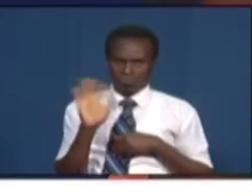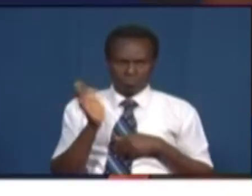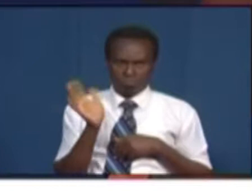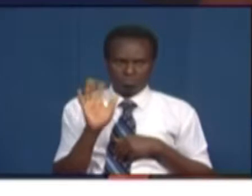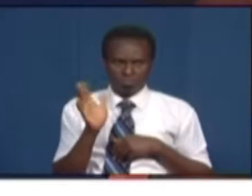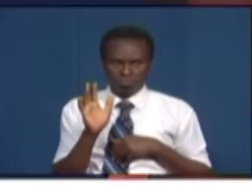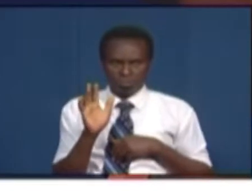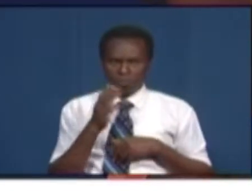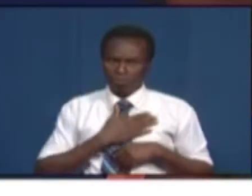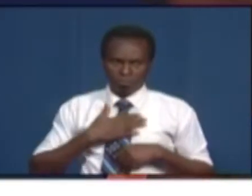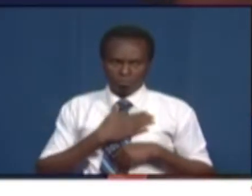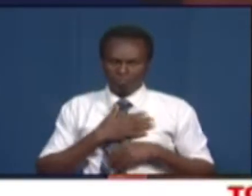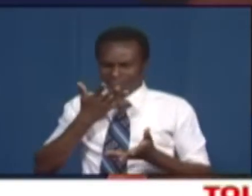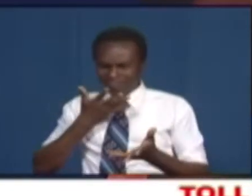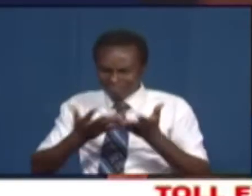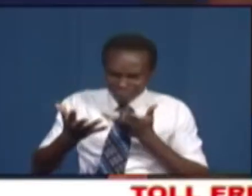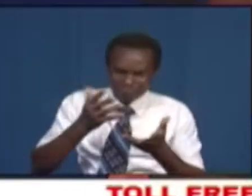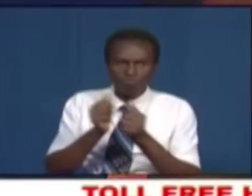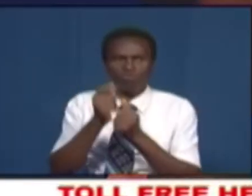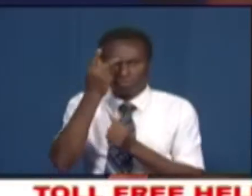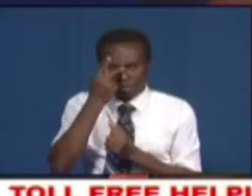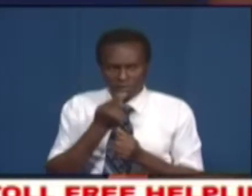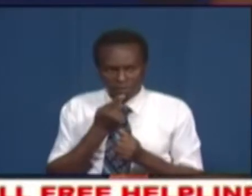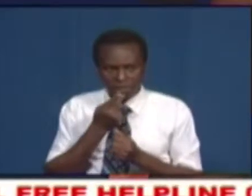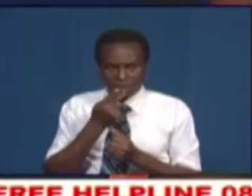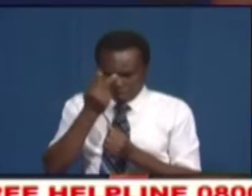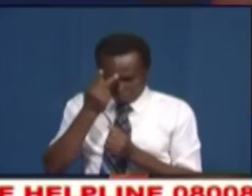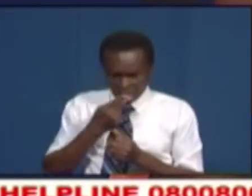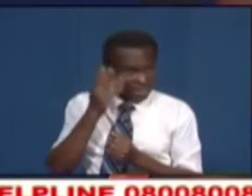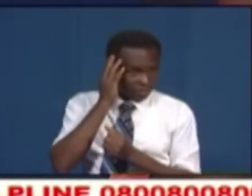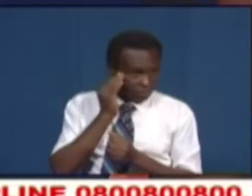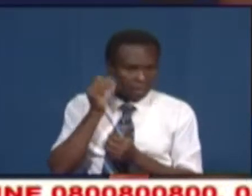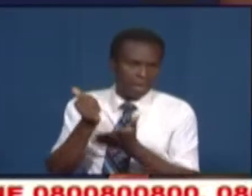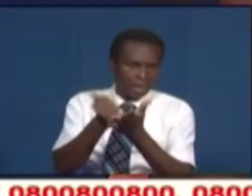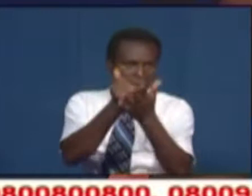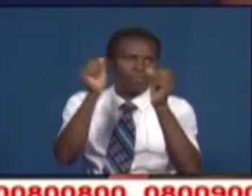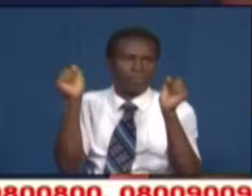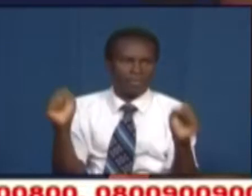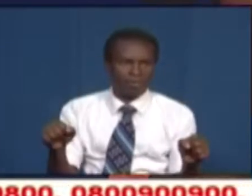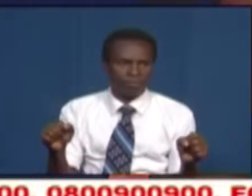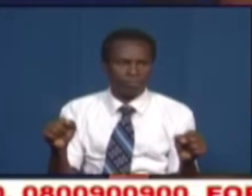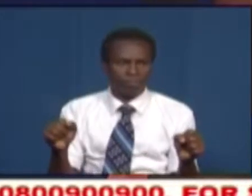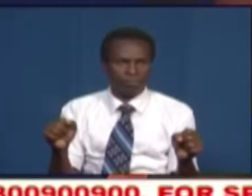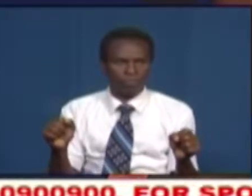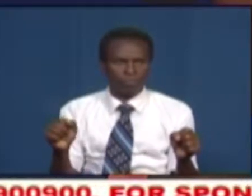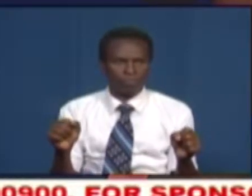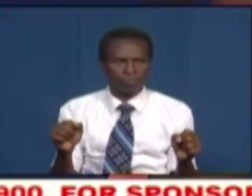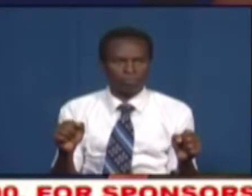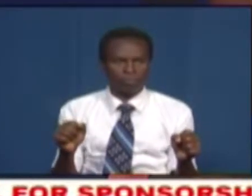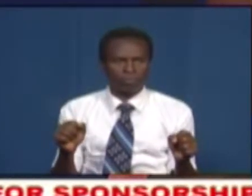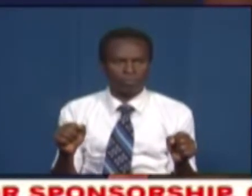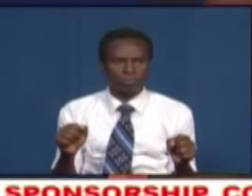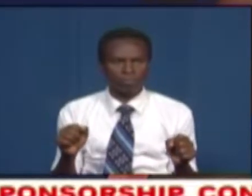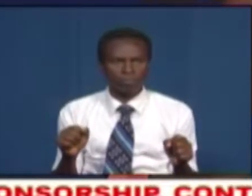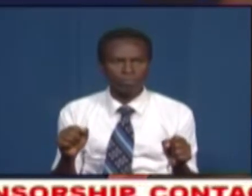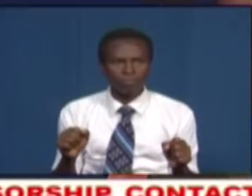all the schools should have. All the schools should have. All they have. Yeah. But on the ground, not all of them do.